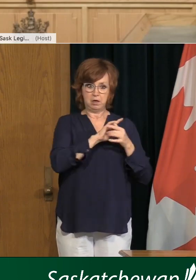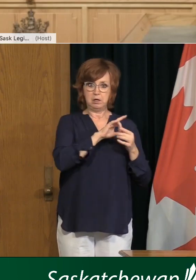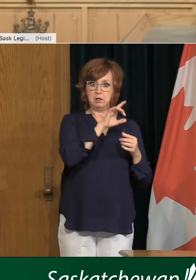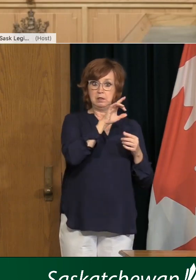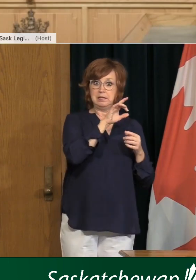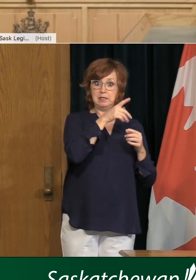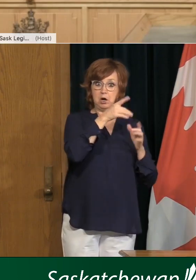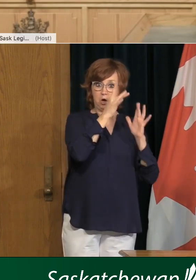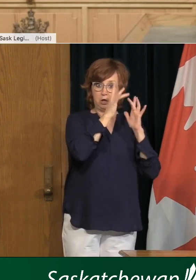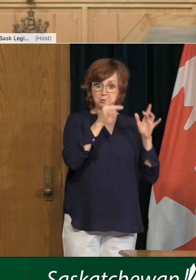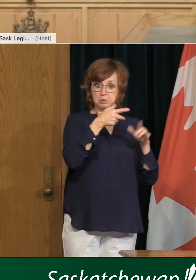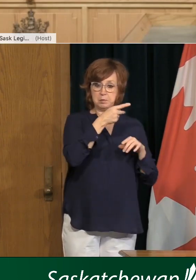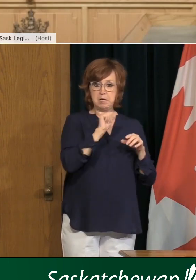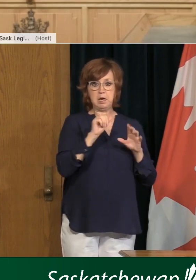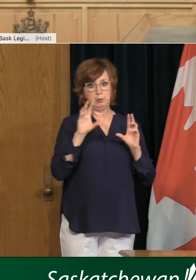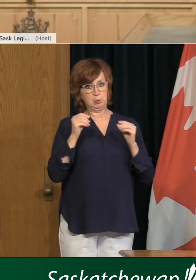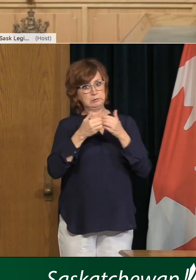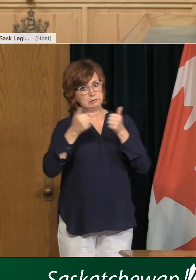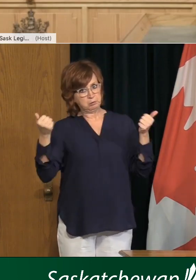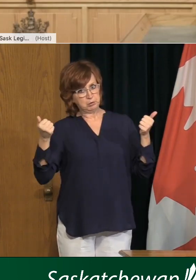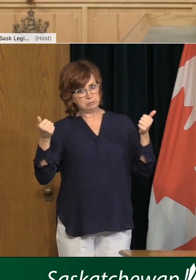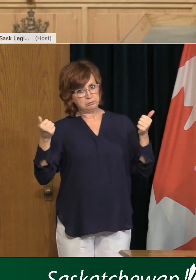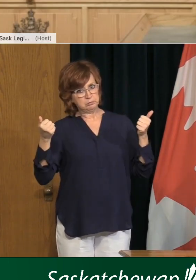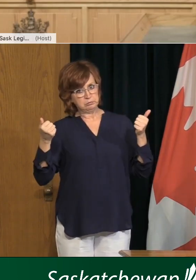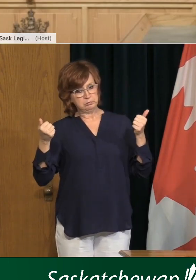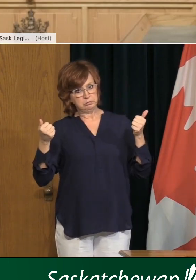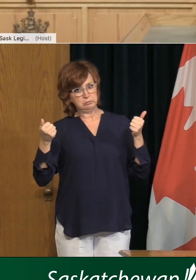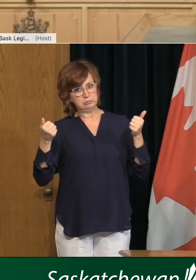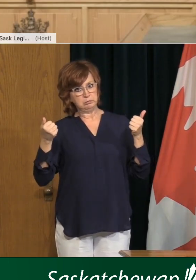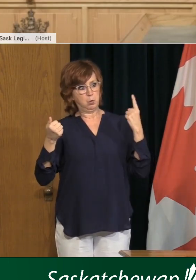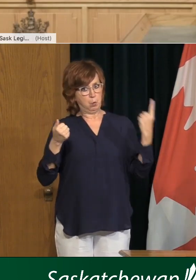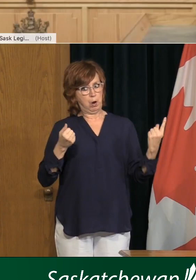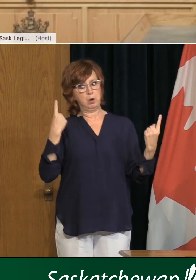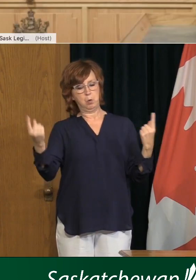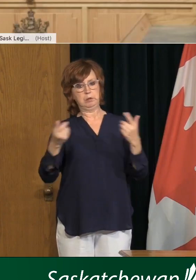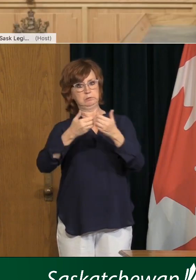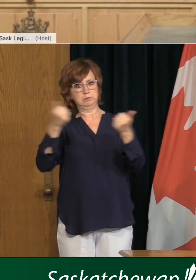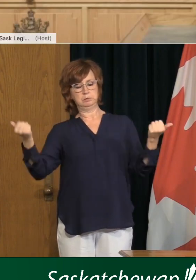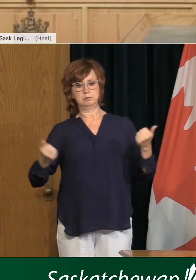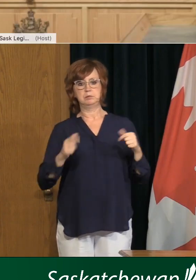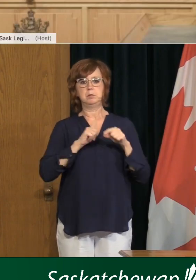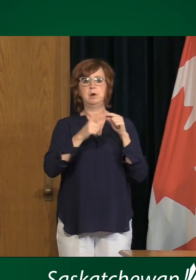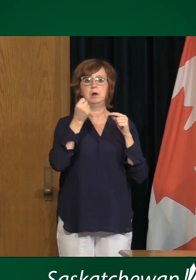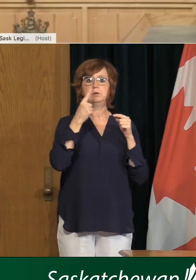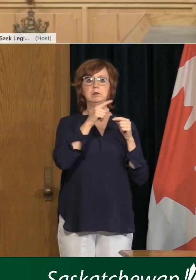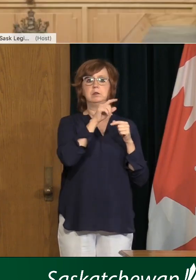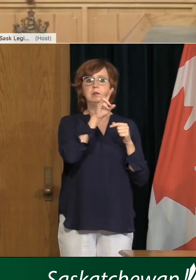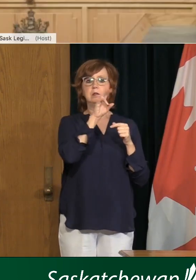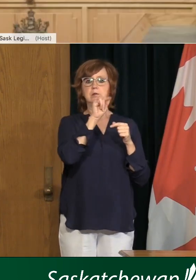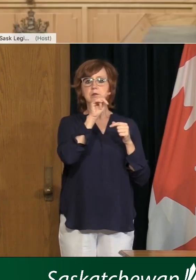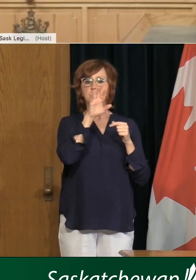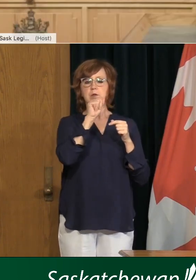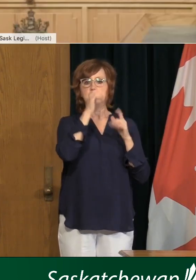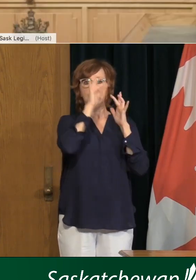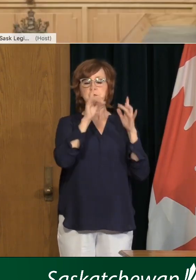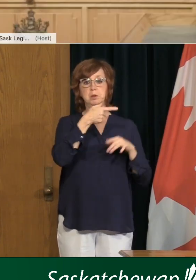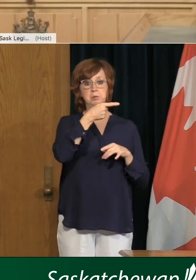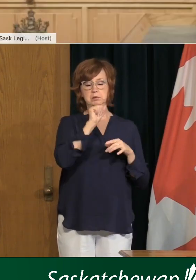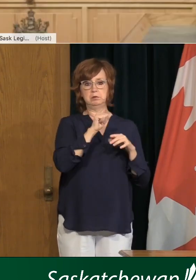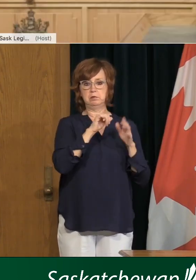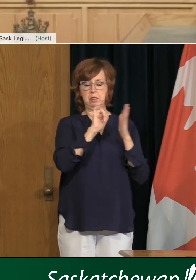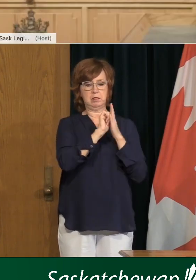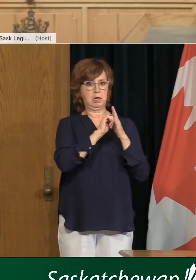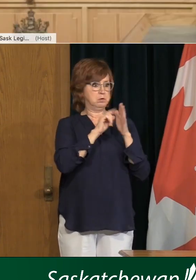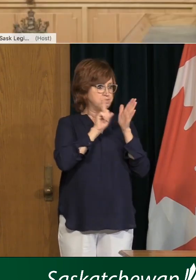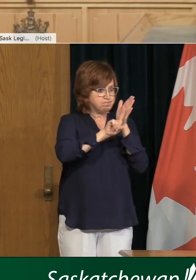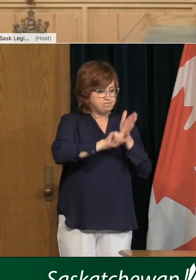Victoria Hospital outbreak. All other testing results so far associated with the outbreak at PA Vic Hospital have turned up negative.